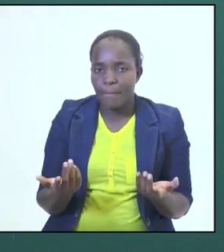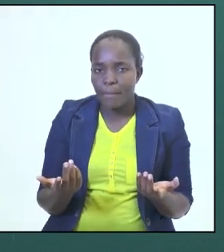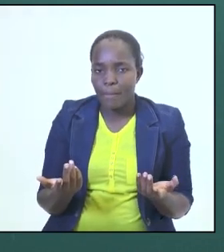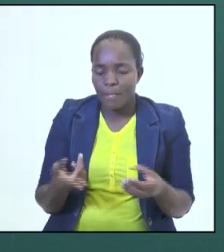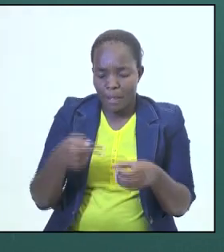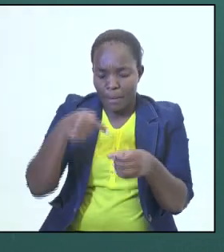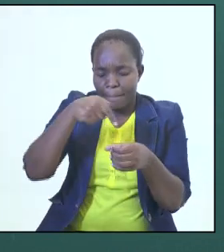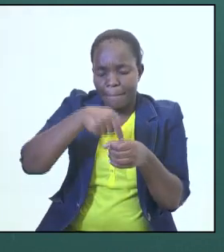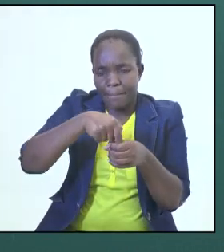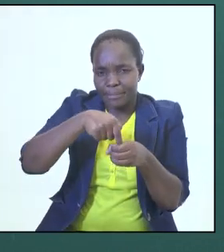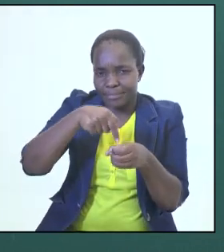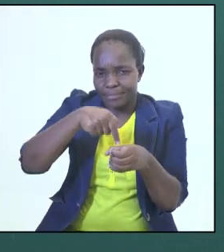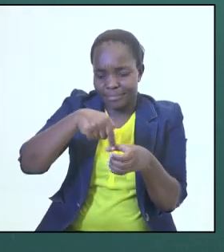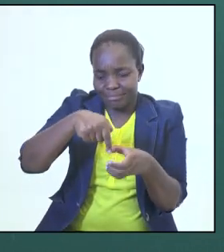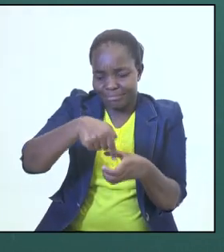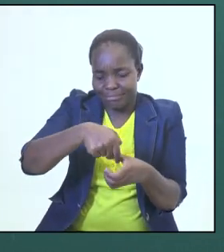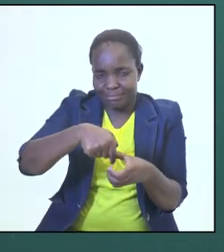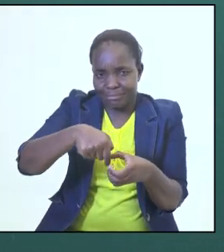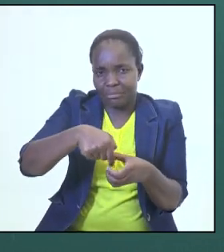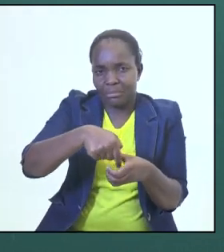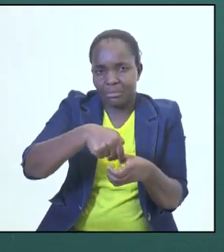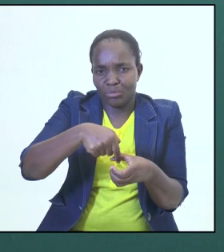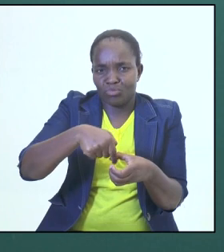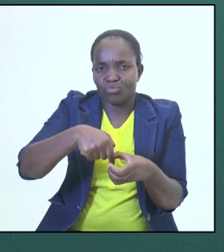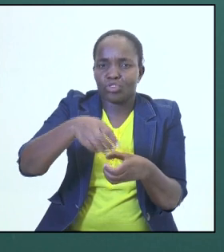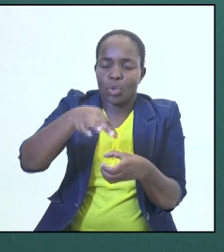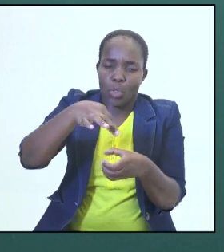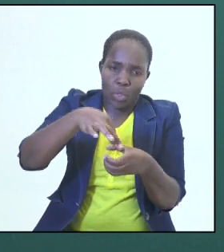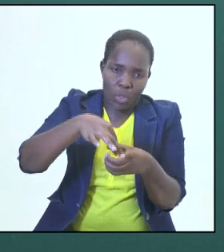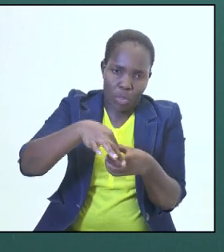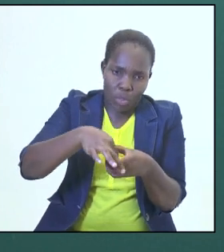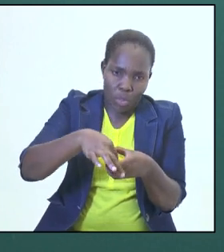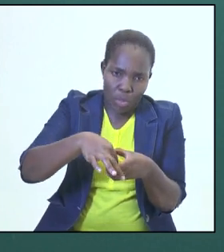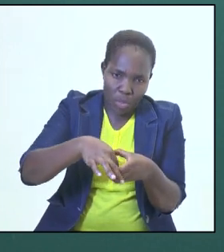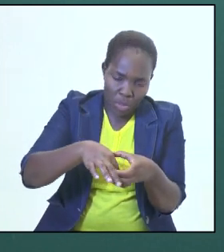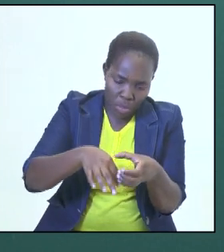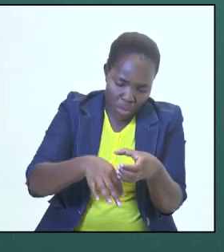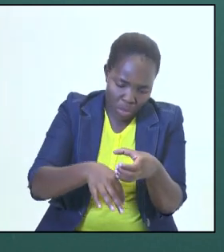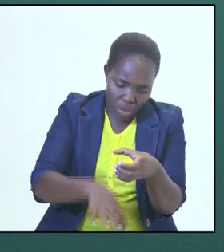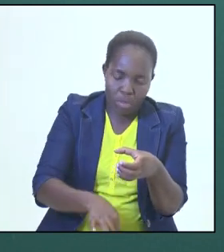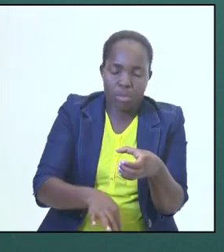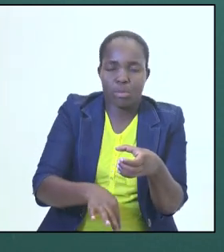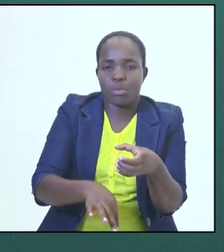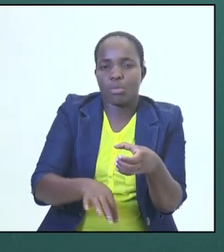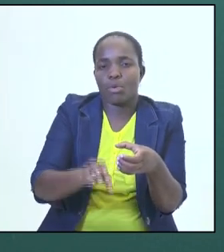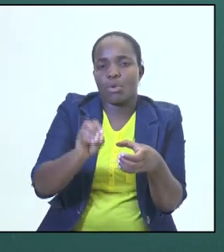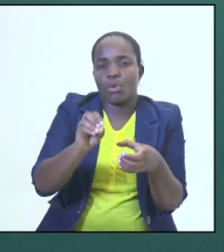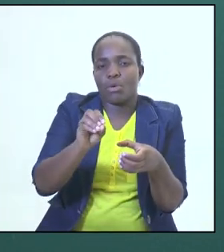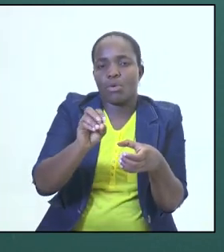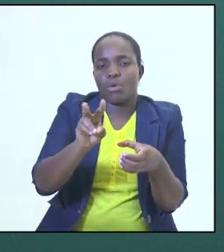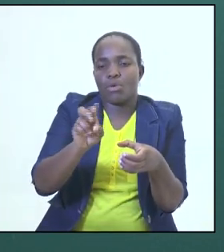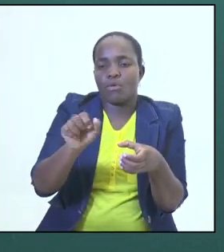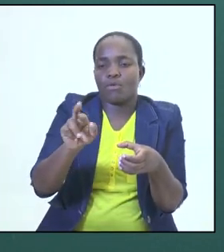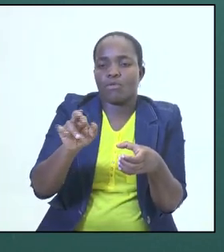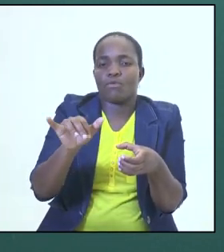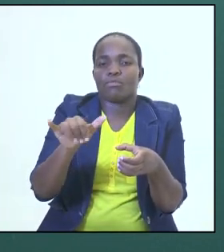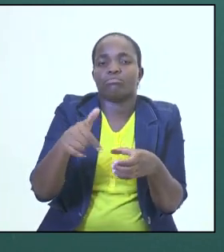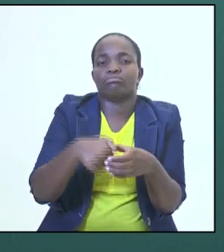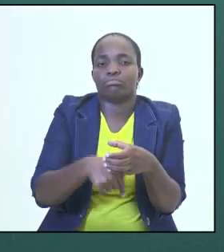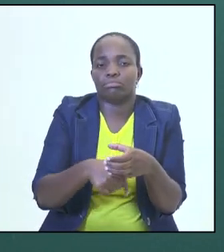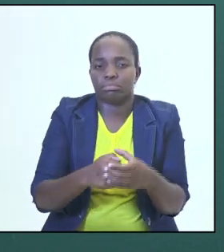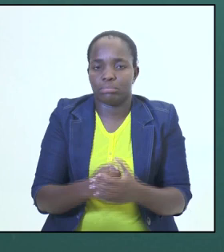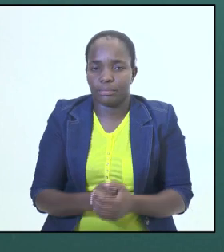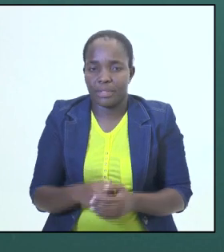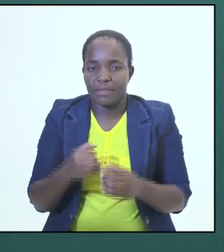moist surface causes the pollen grain to grow a tube reaching into the ovary and ovule, where fertilization